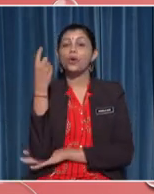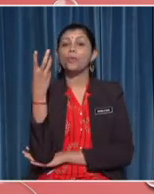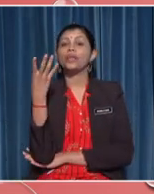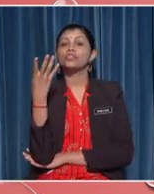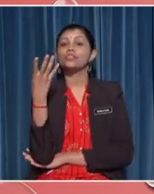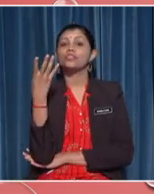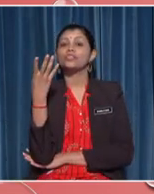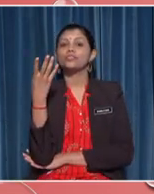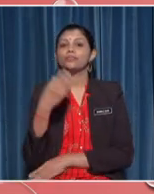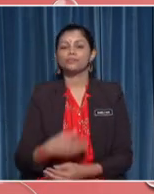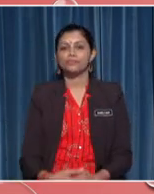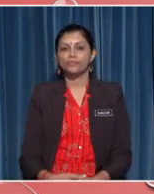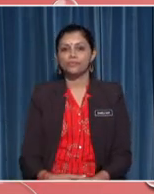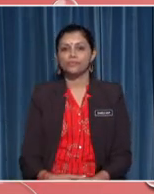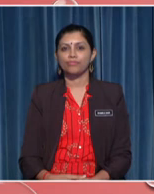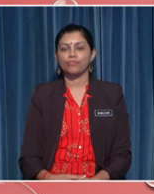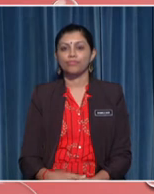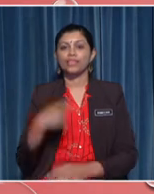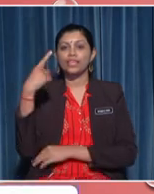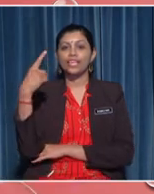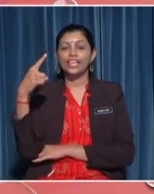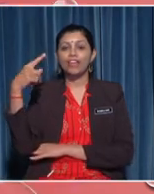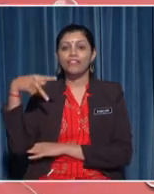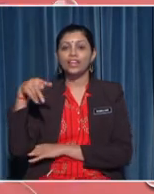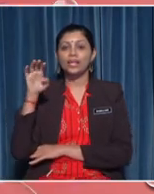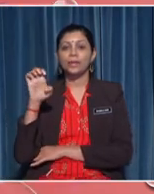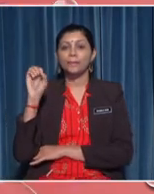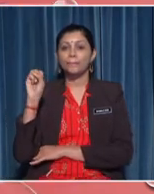Great! It is 11 peso.